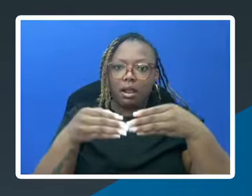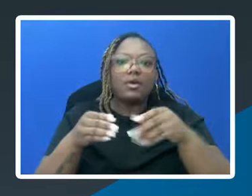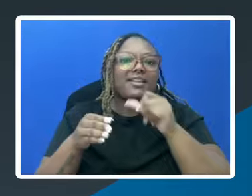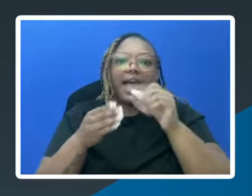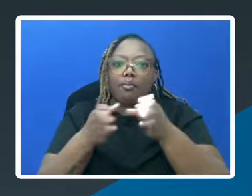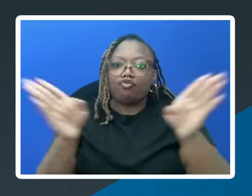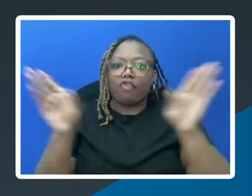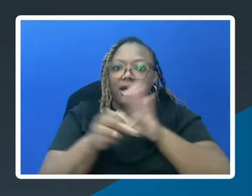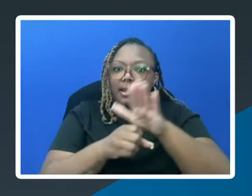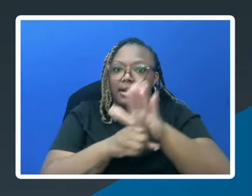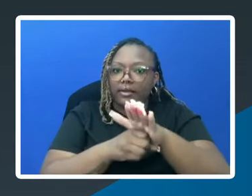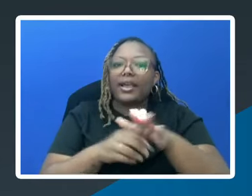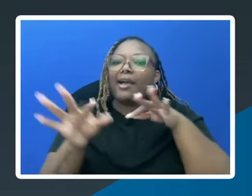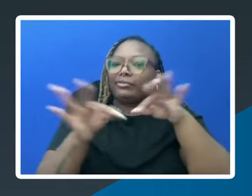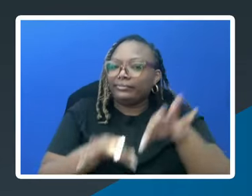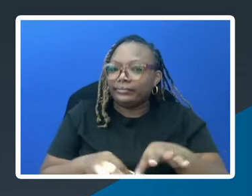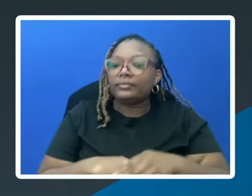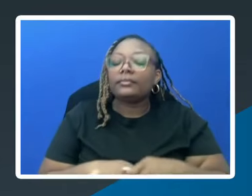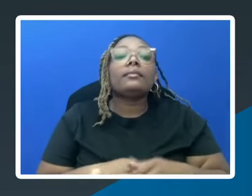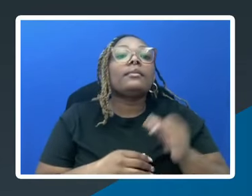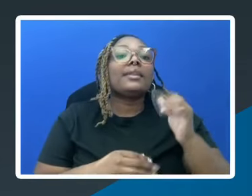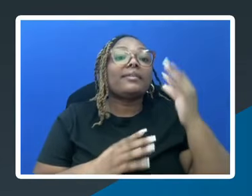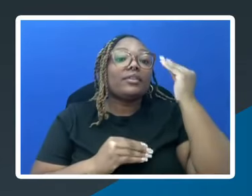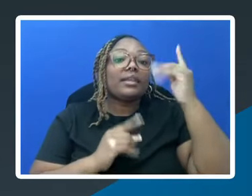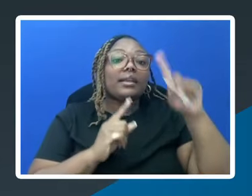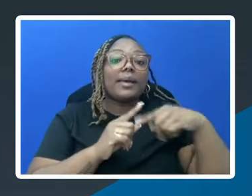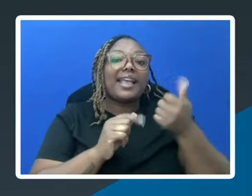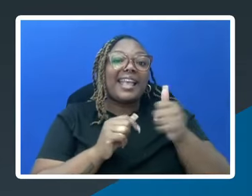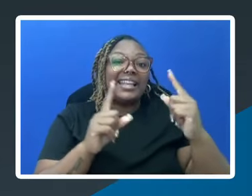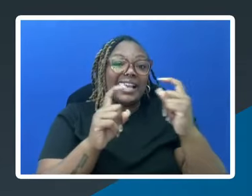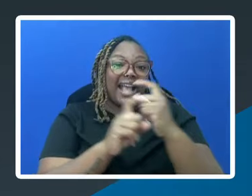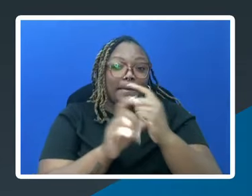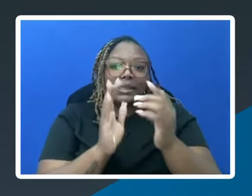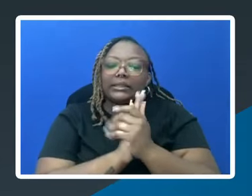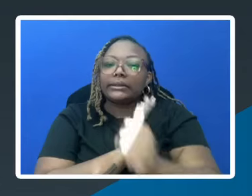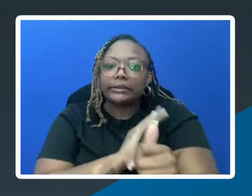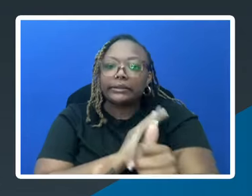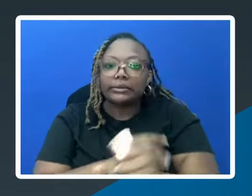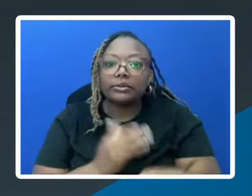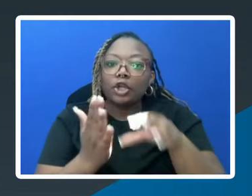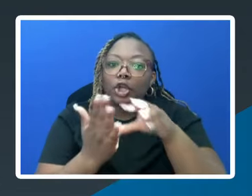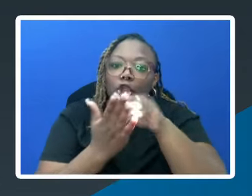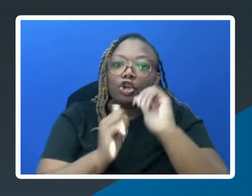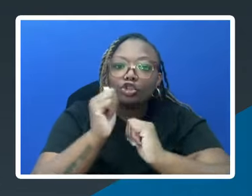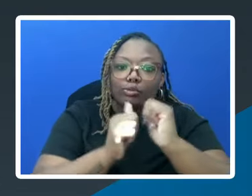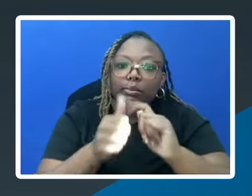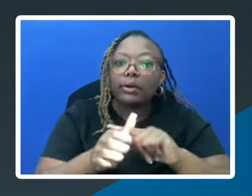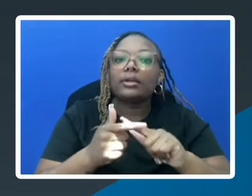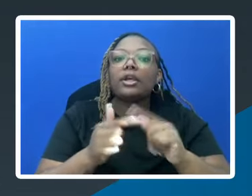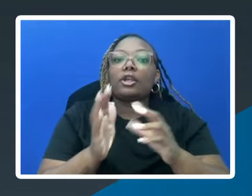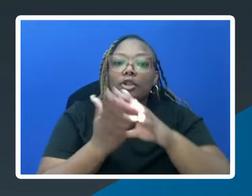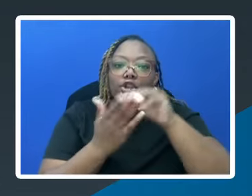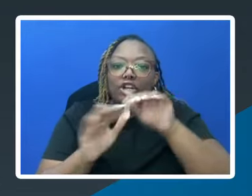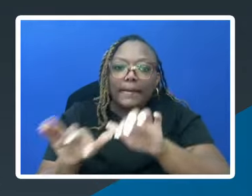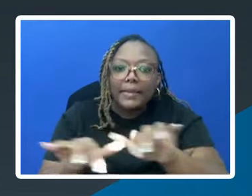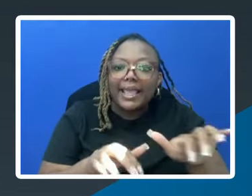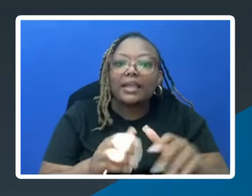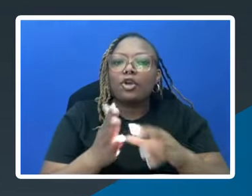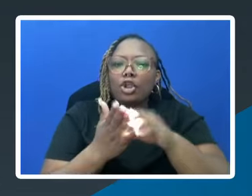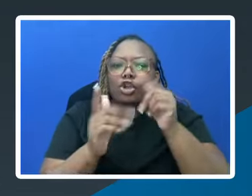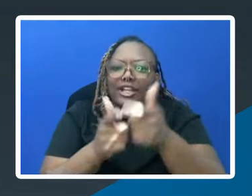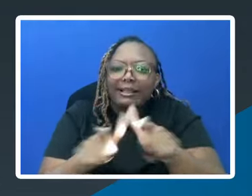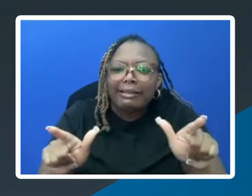this. If you think about any complex skill, right, learning a sport, learning to play the piano, learning a language, learning art,